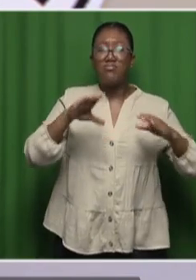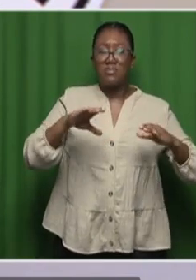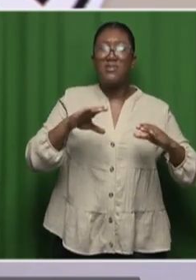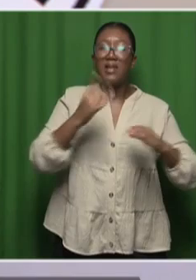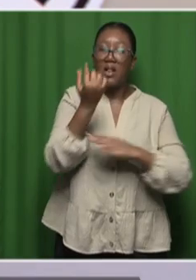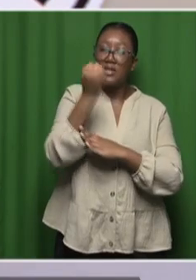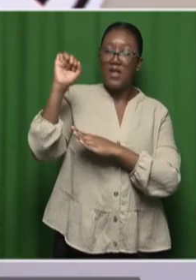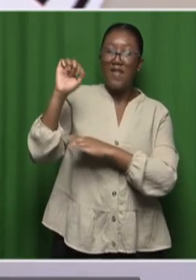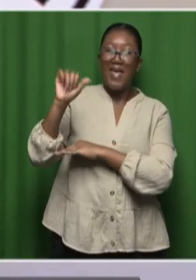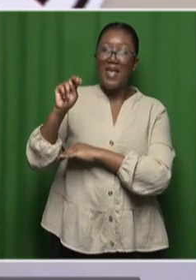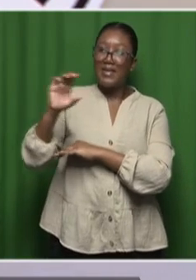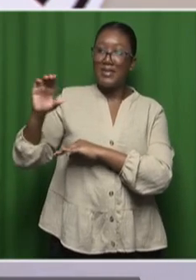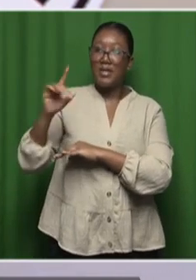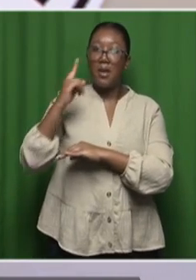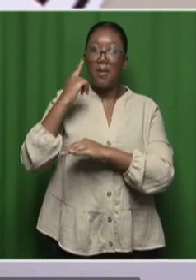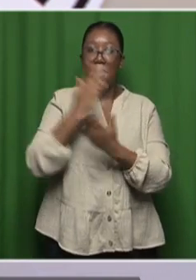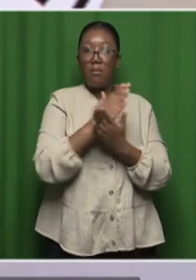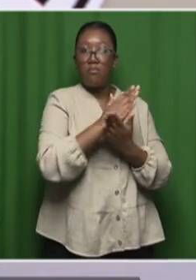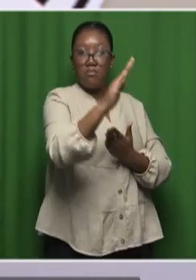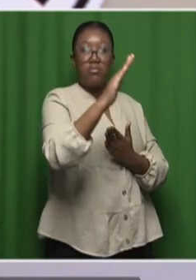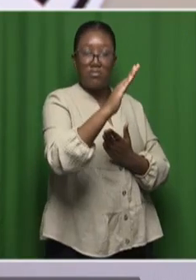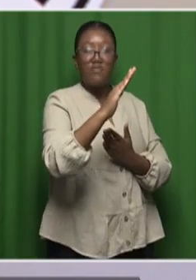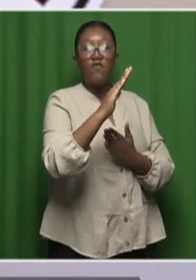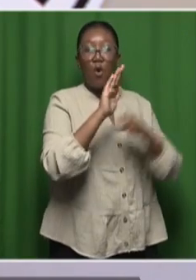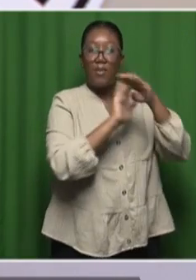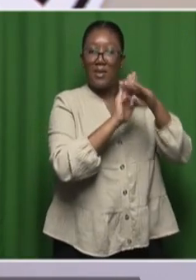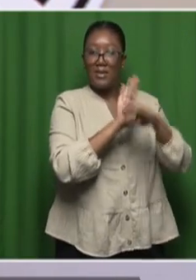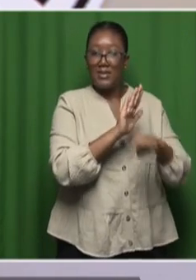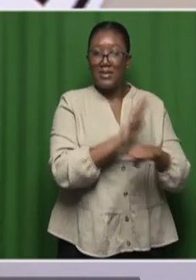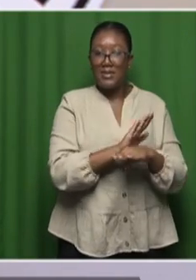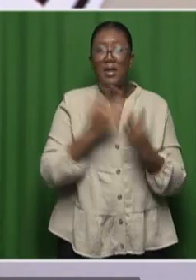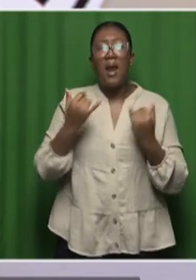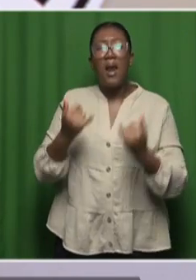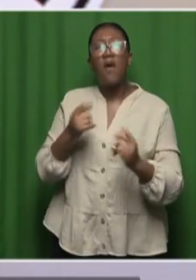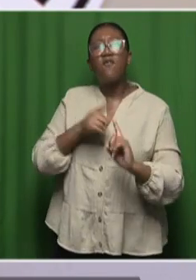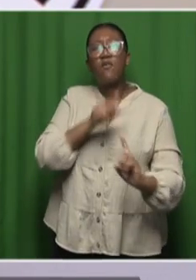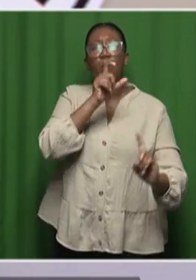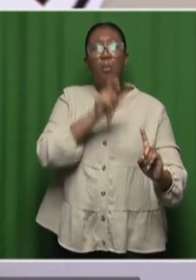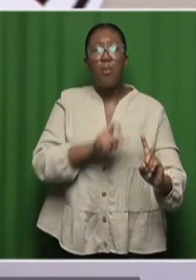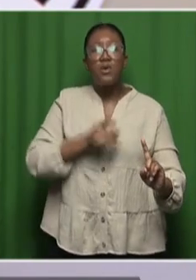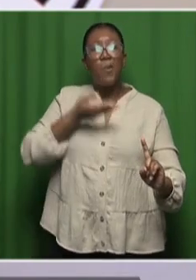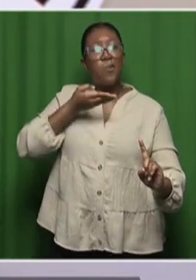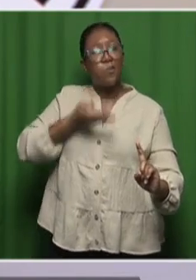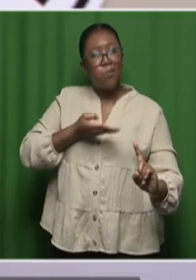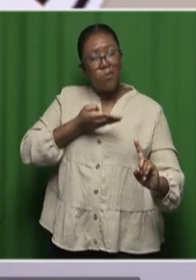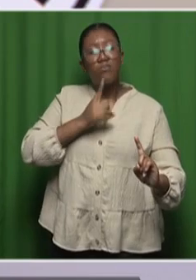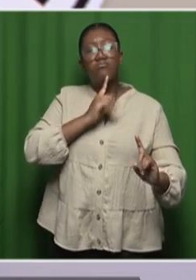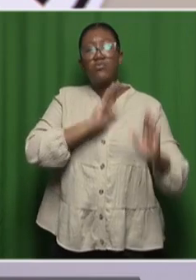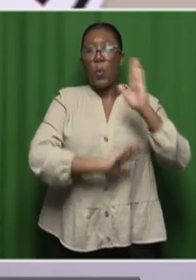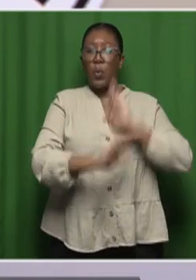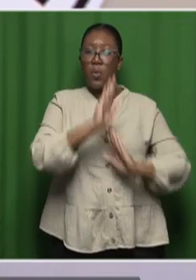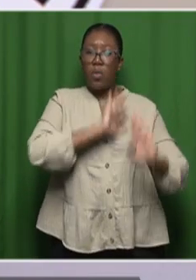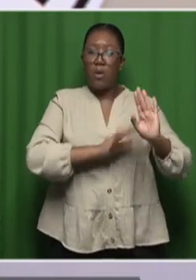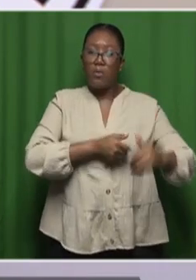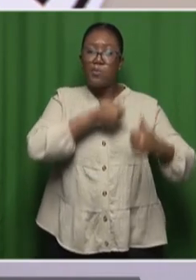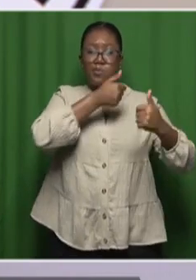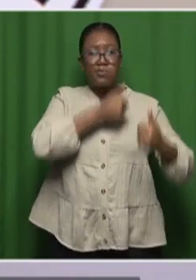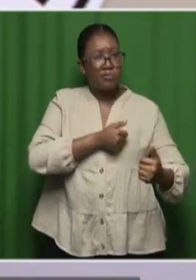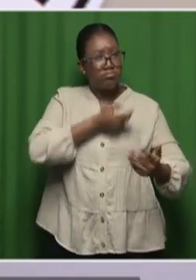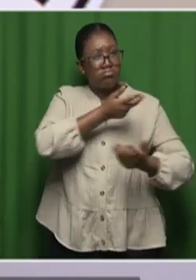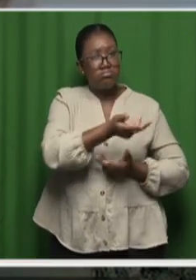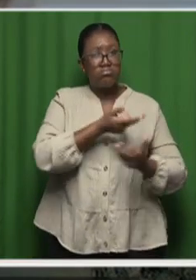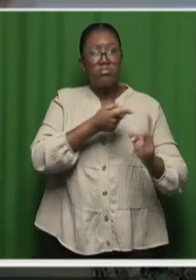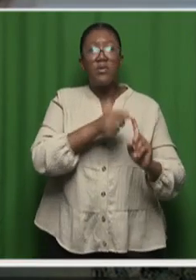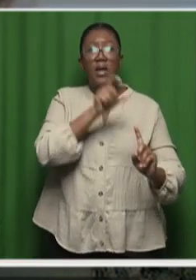application to have the MK party deregistered. Joining us to talk a little bit more about intellectual property and what's going on here is